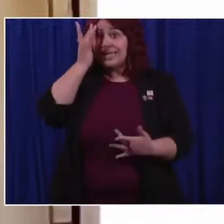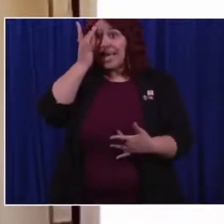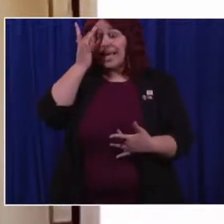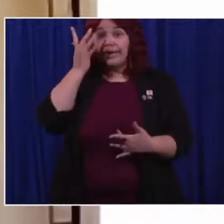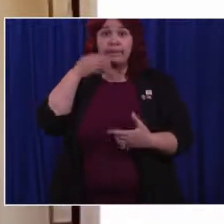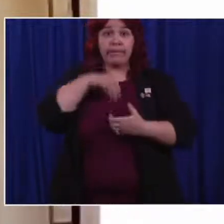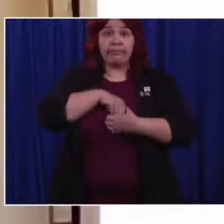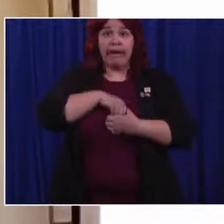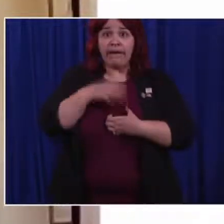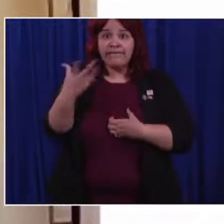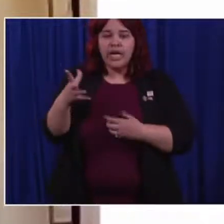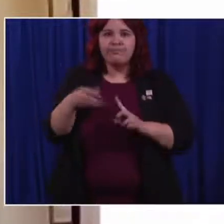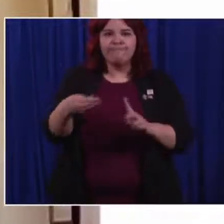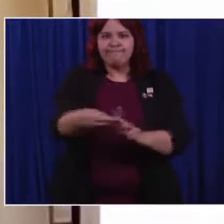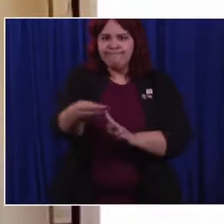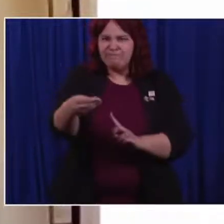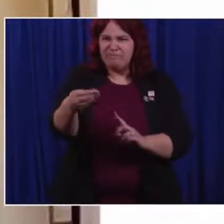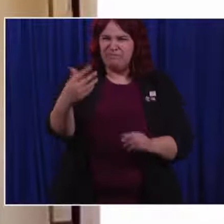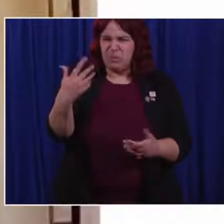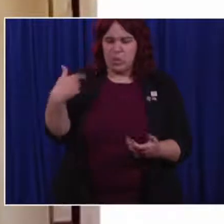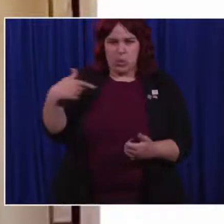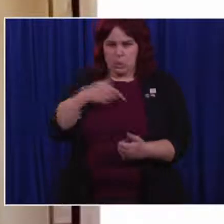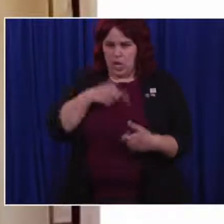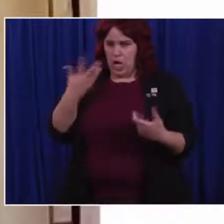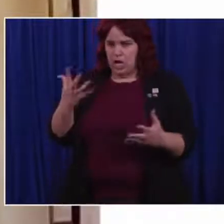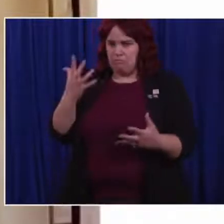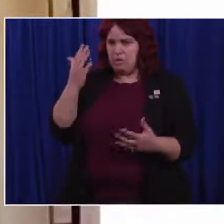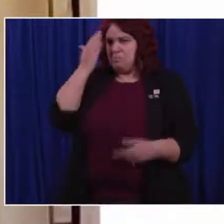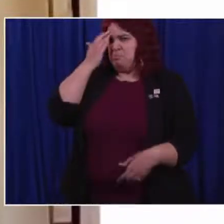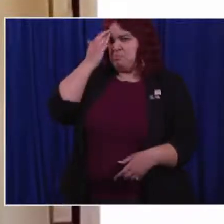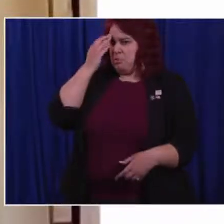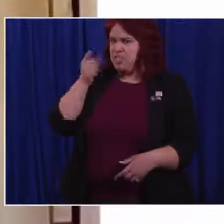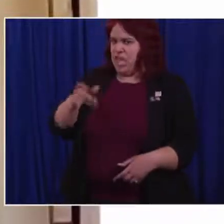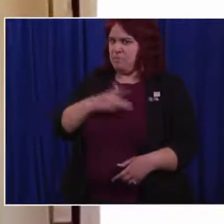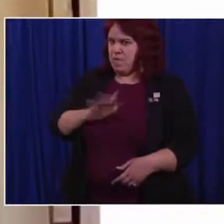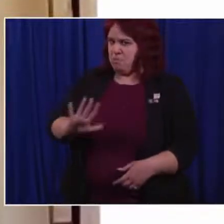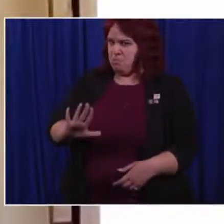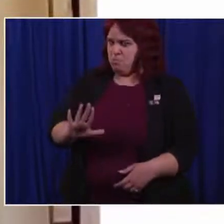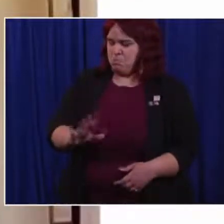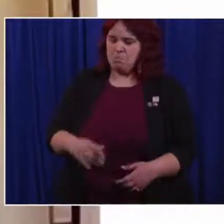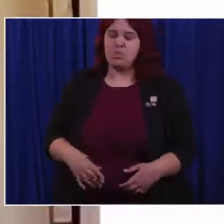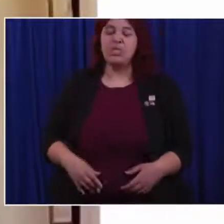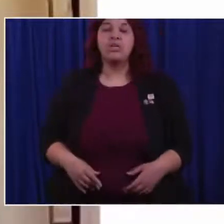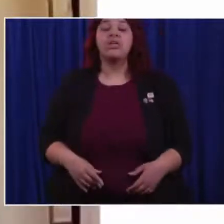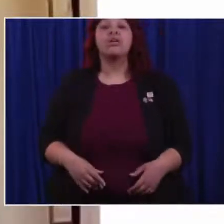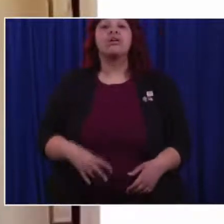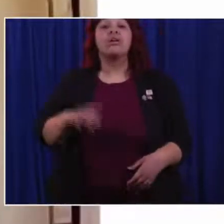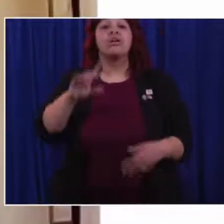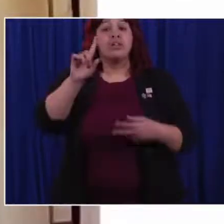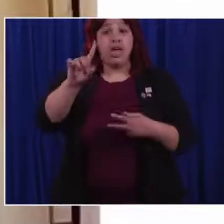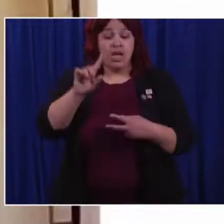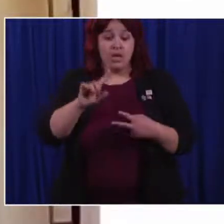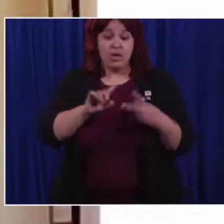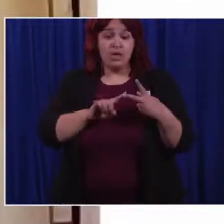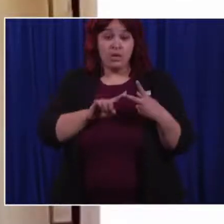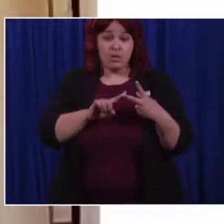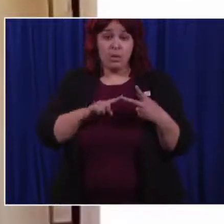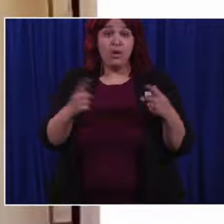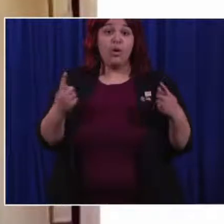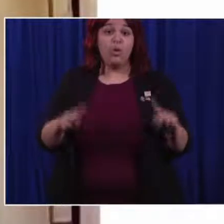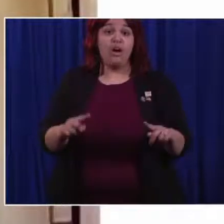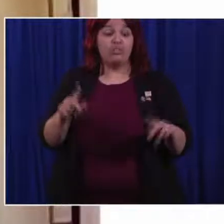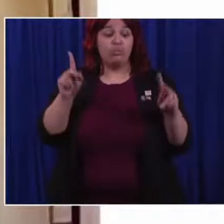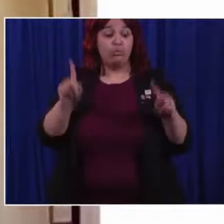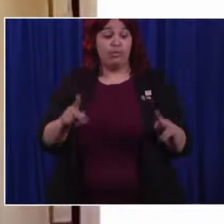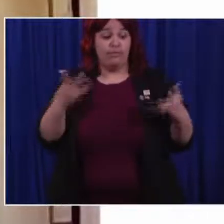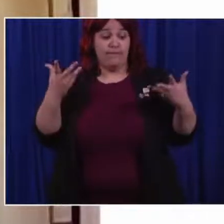well understood. The second point about the virus and its spread, though, relates to when people are vaccinated.